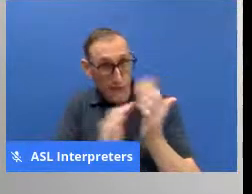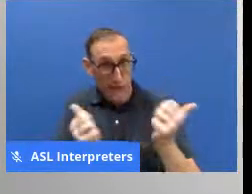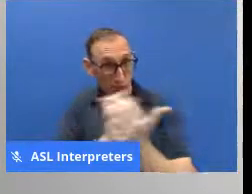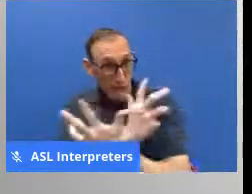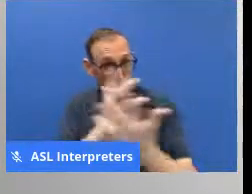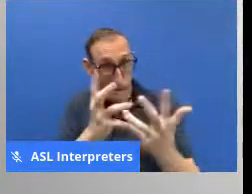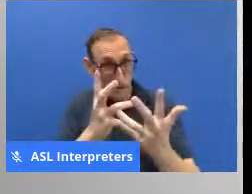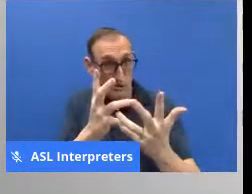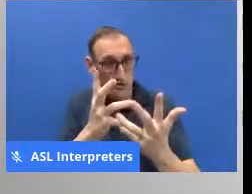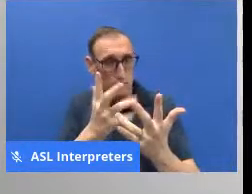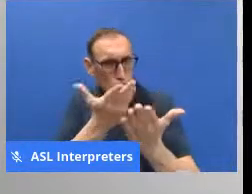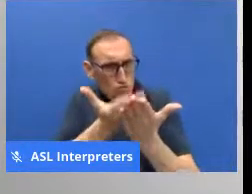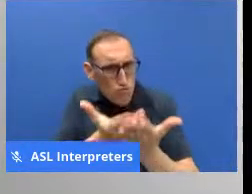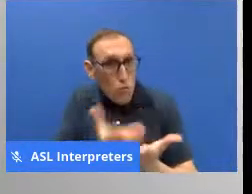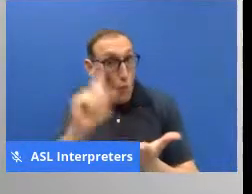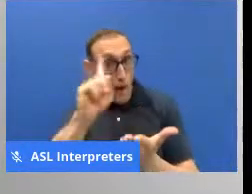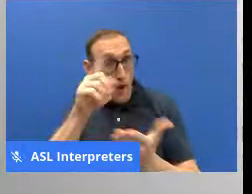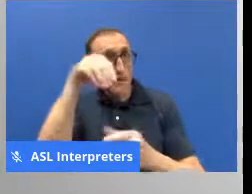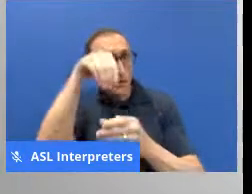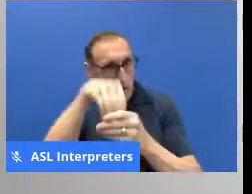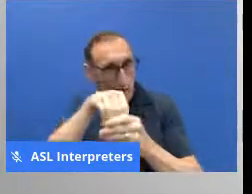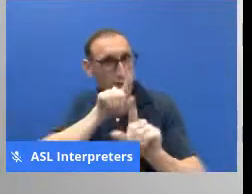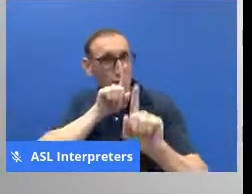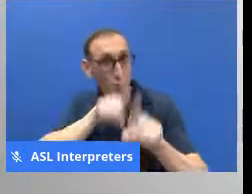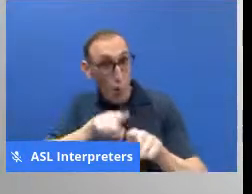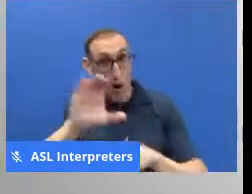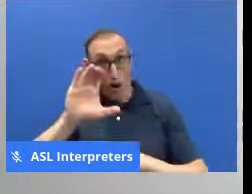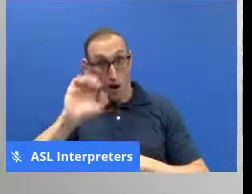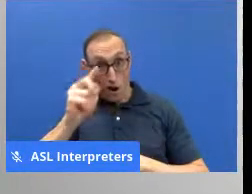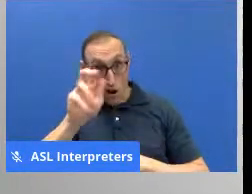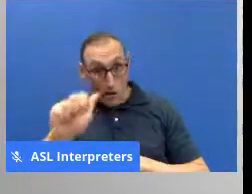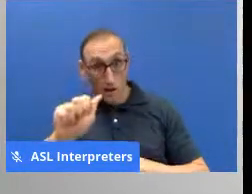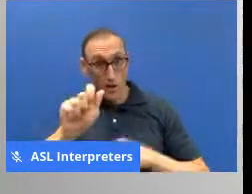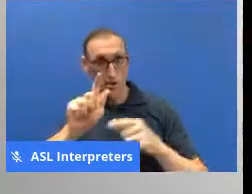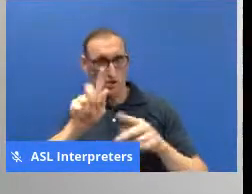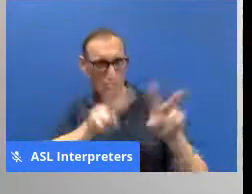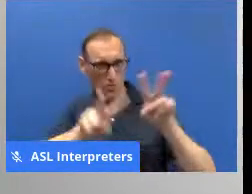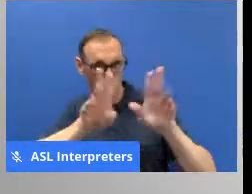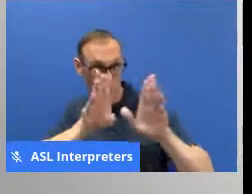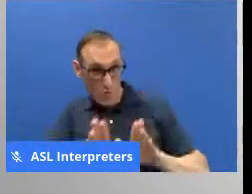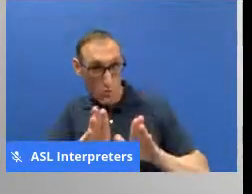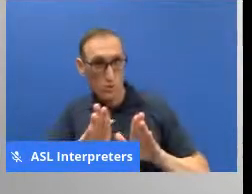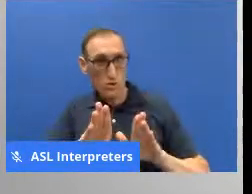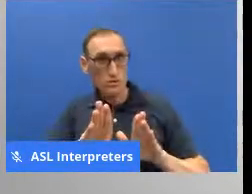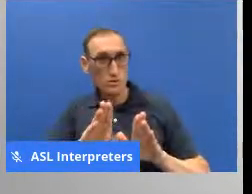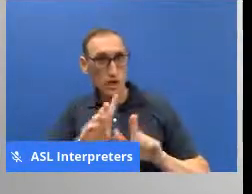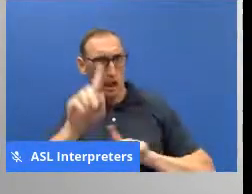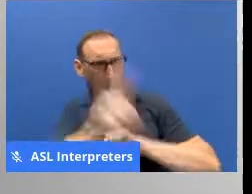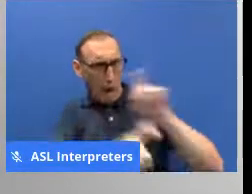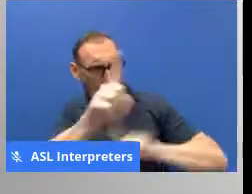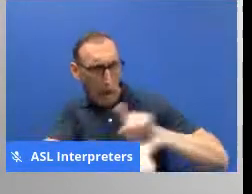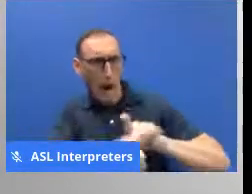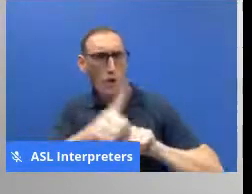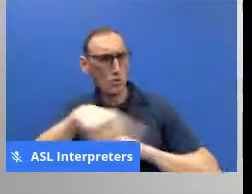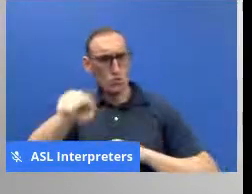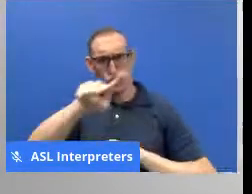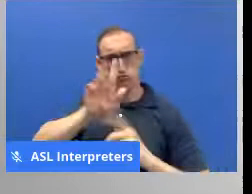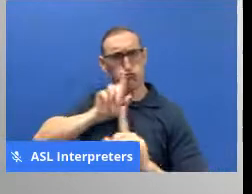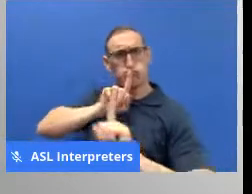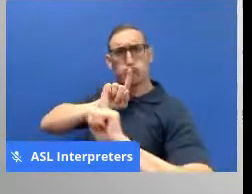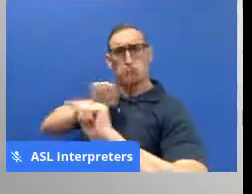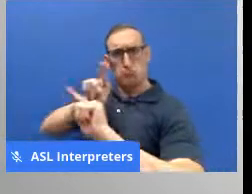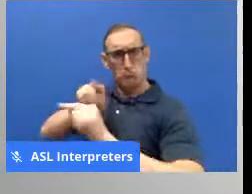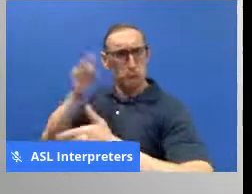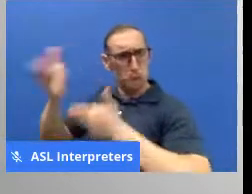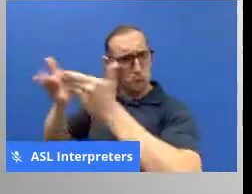very responsive to the Cognia reviewers, and I think that's very evident in the report and the documents that are linked